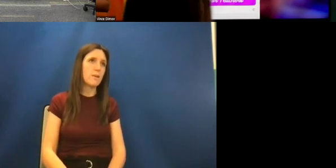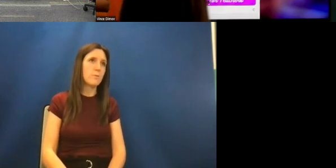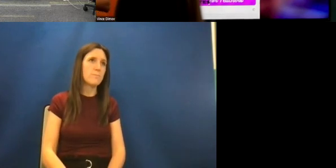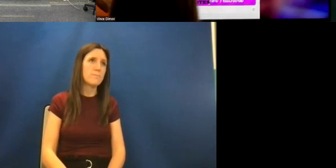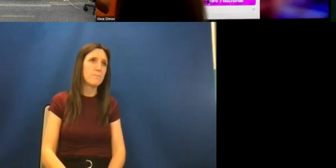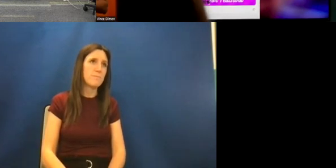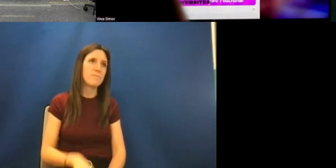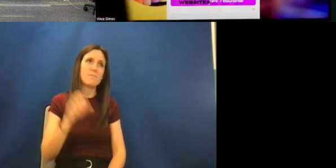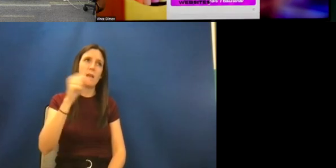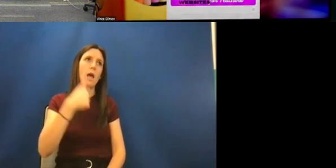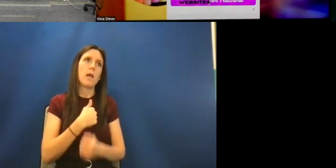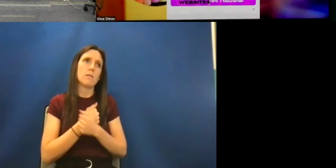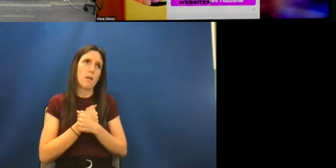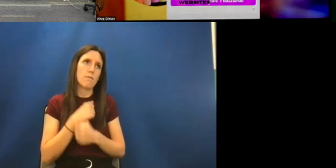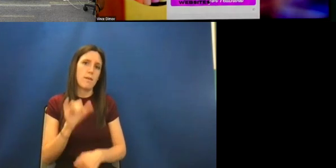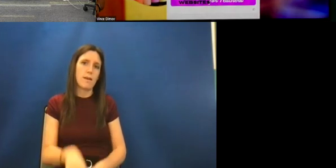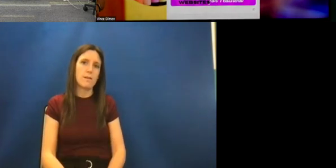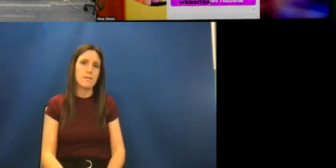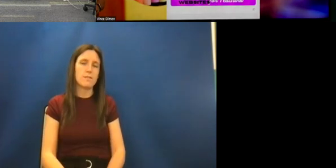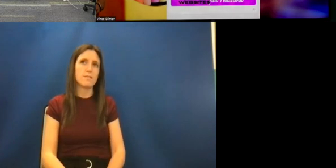awesome. Yeah, I love it. So,